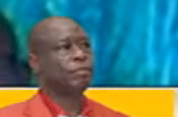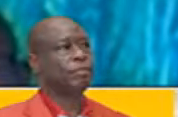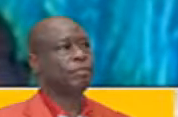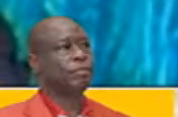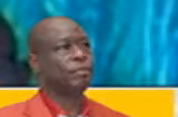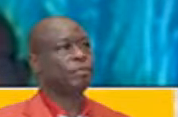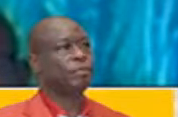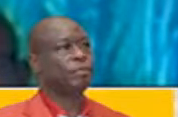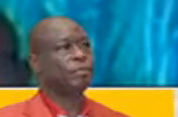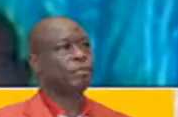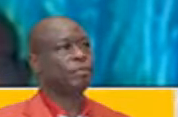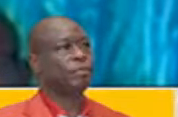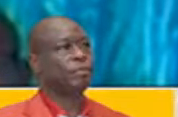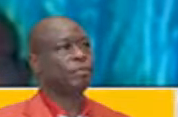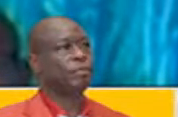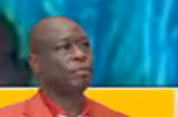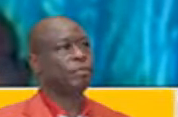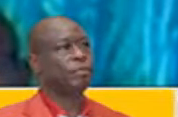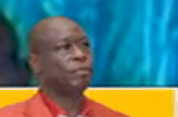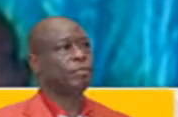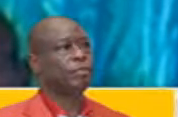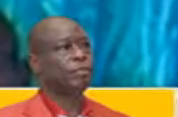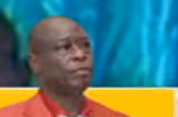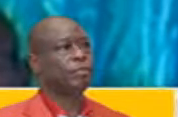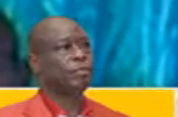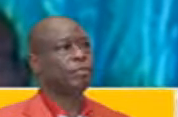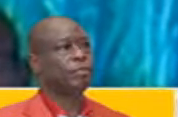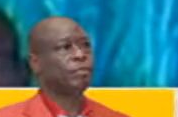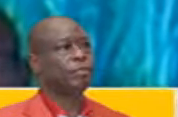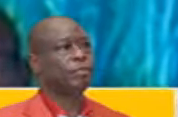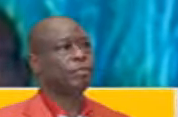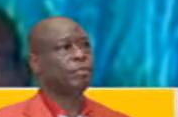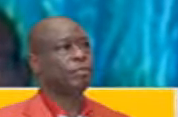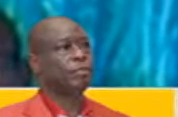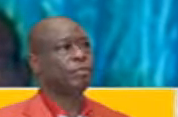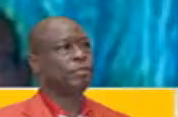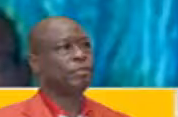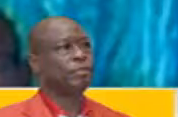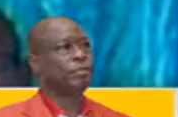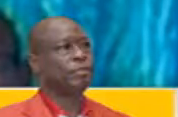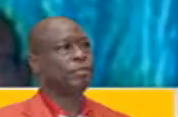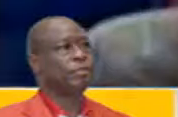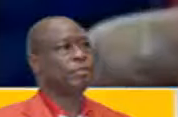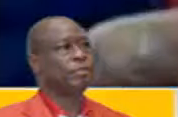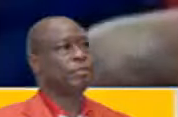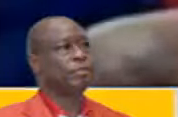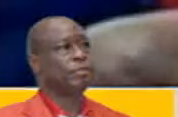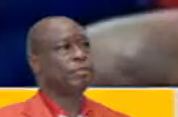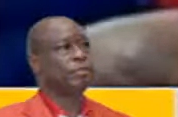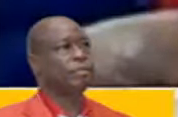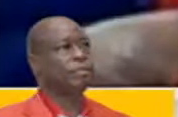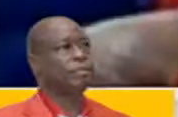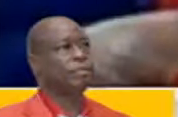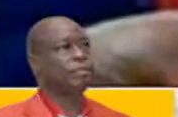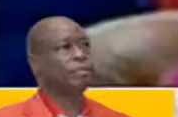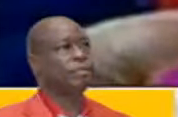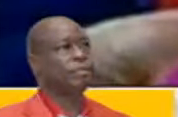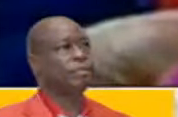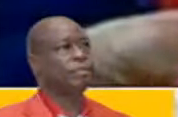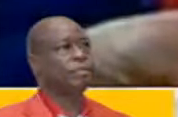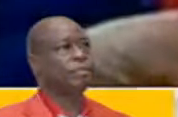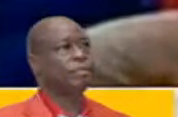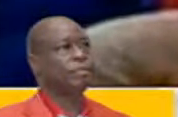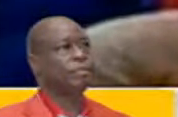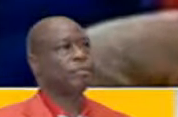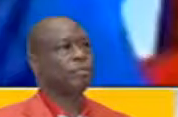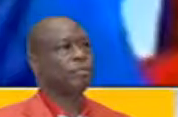kwa sababu anajua there is no case. Na evidence tuko nayo vile ilifanyika. The Kenya Kwanza Battalion hitting out